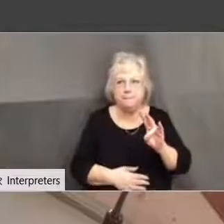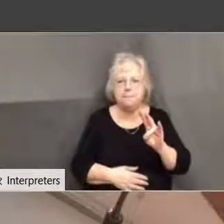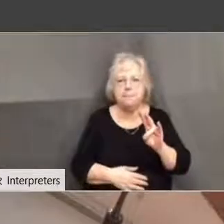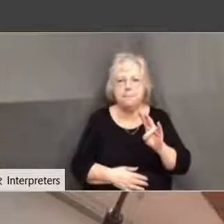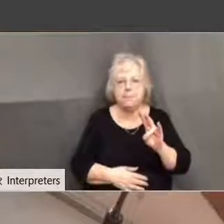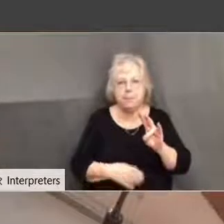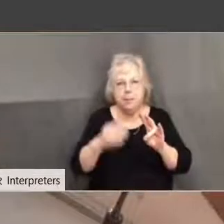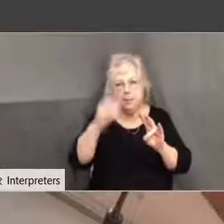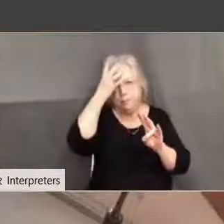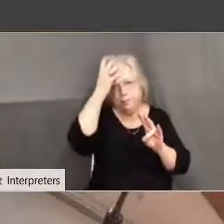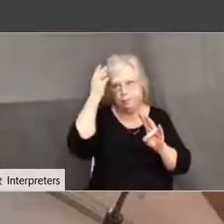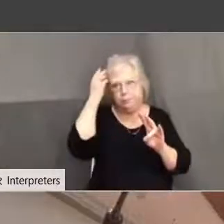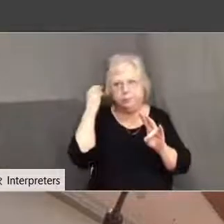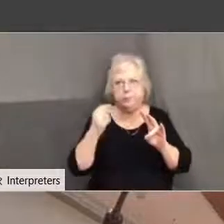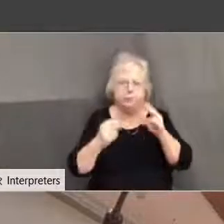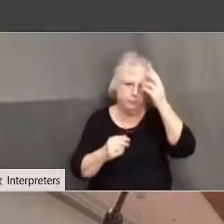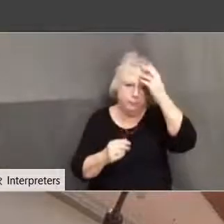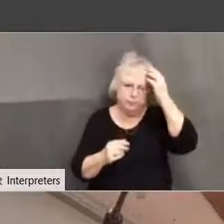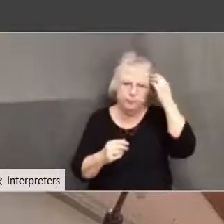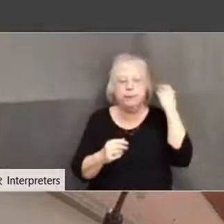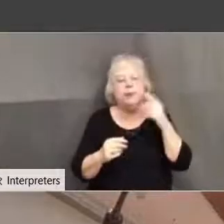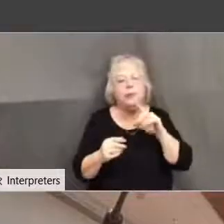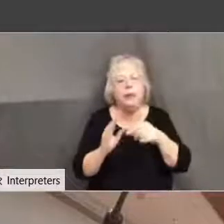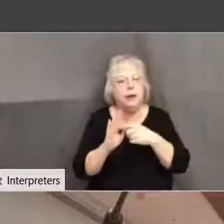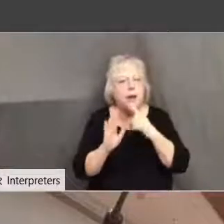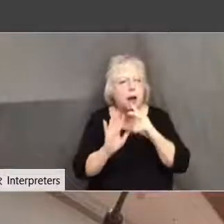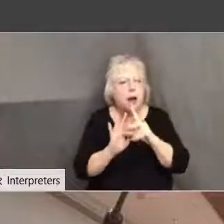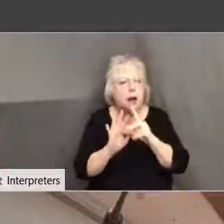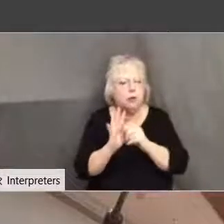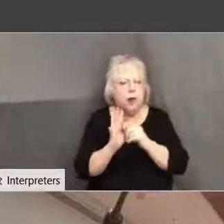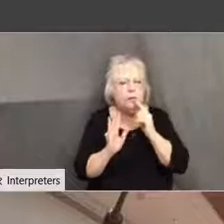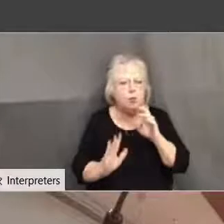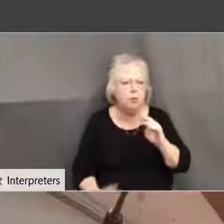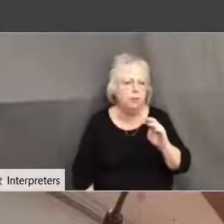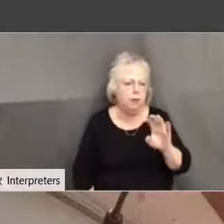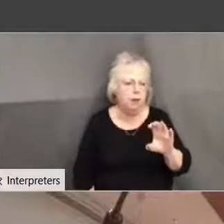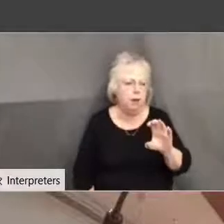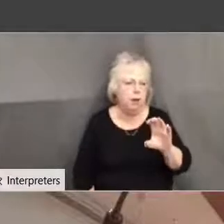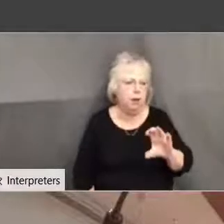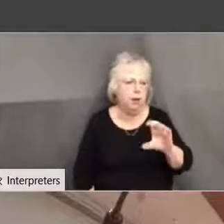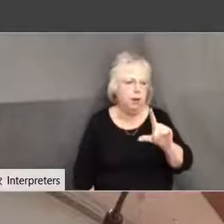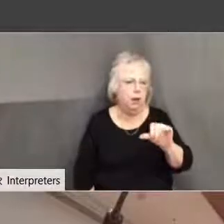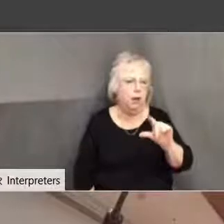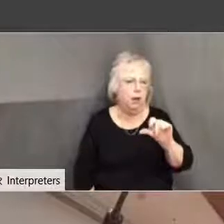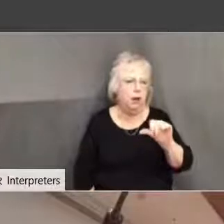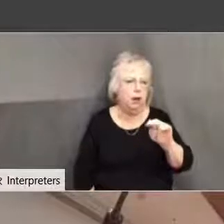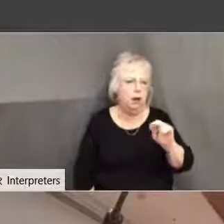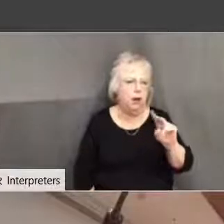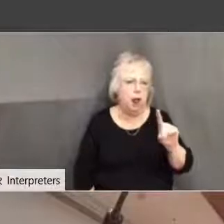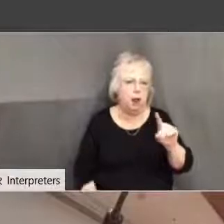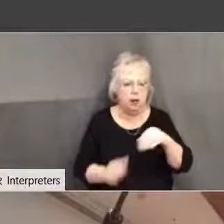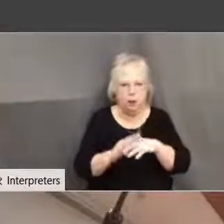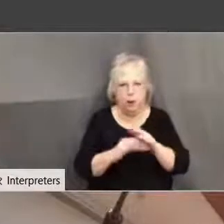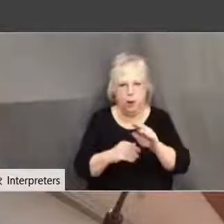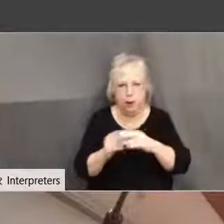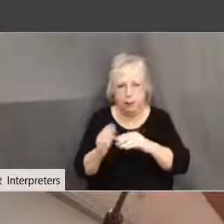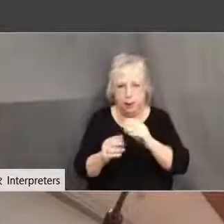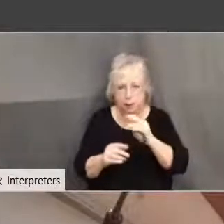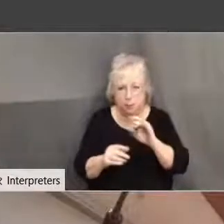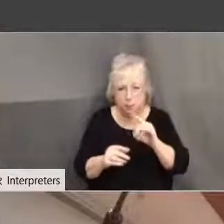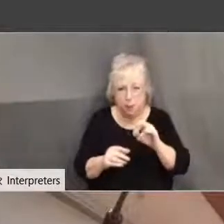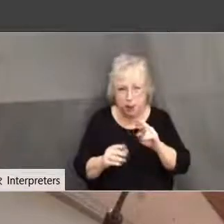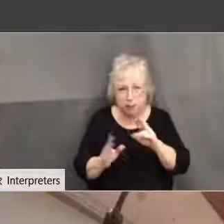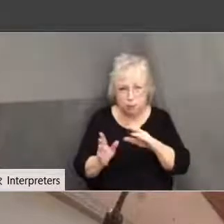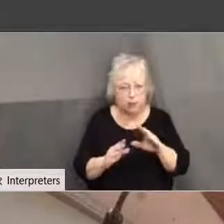this is a contract for McClellan to go in and build a master plan? So this is to design